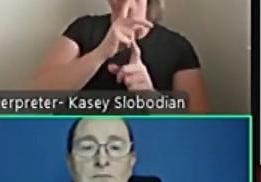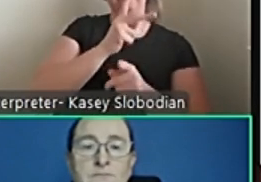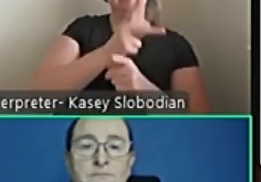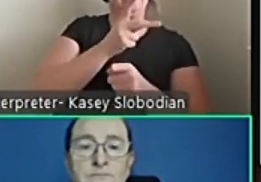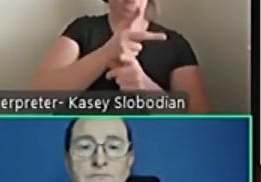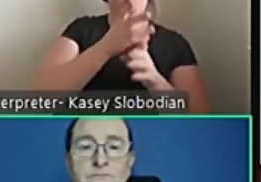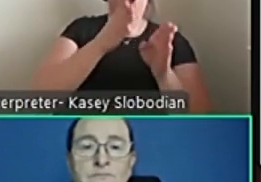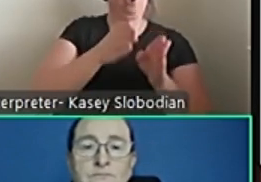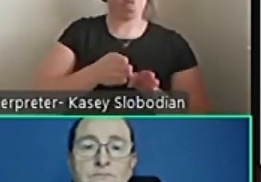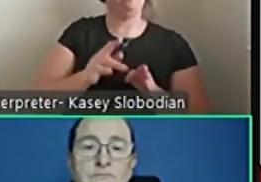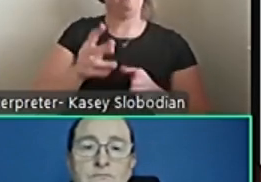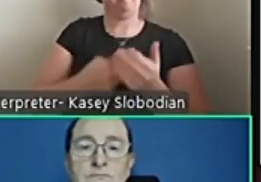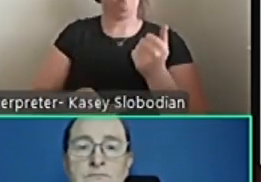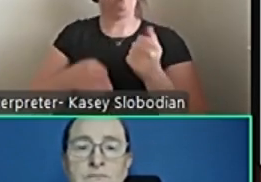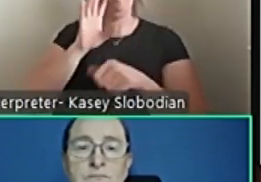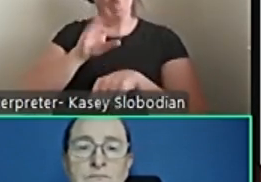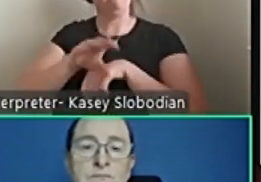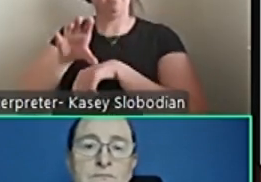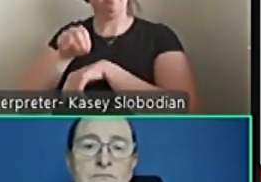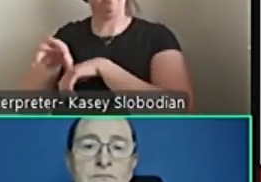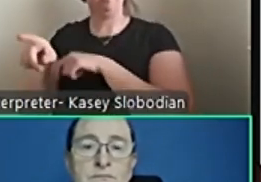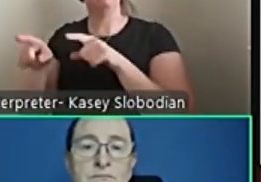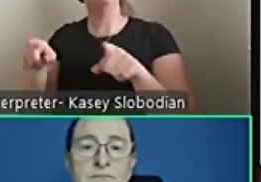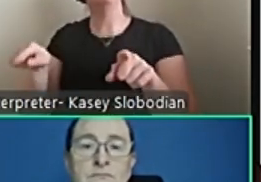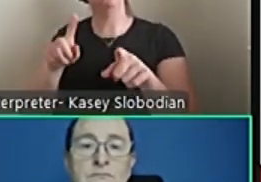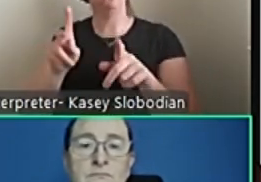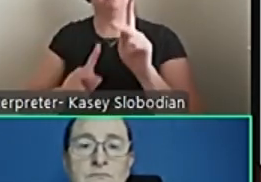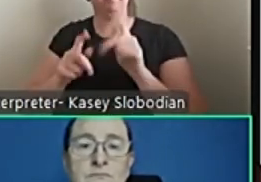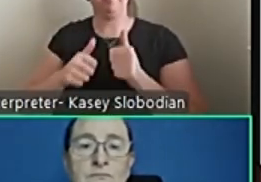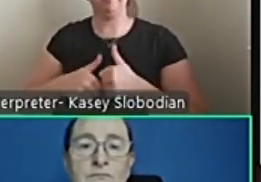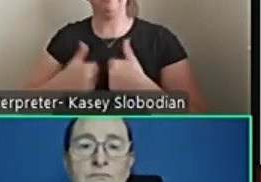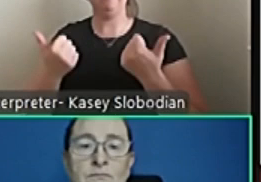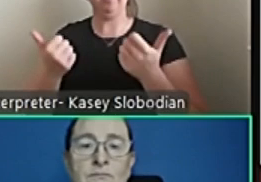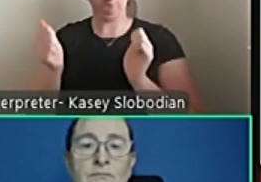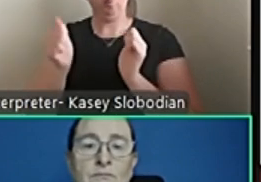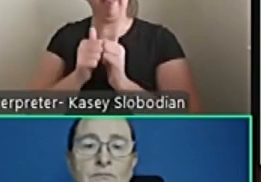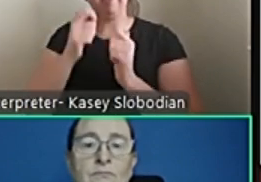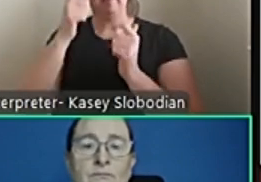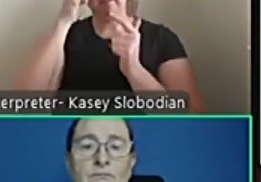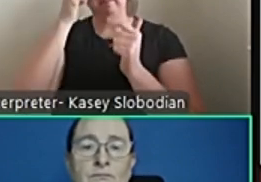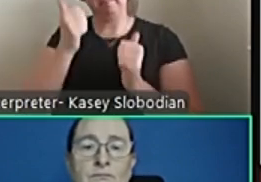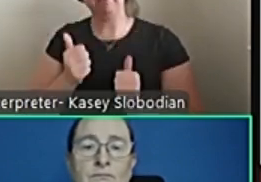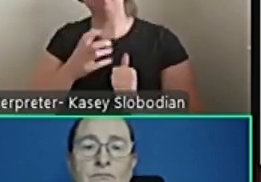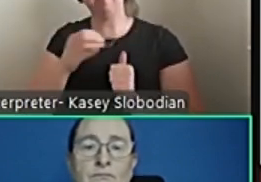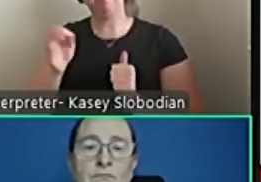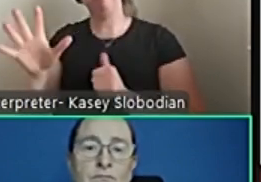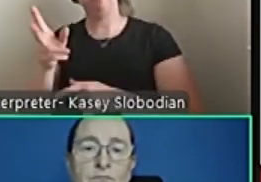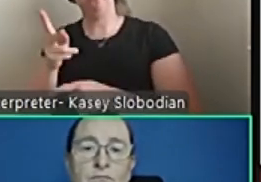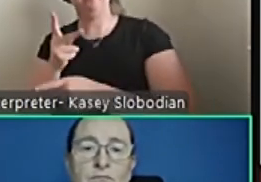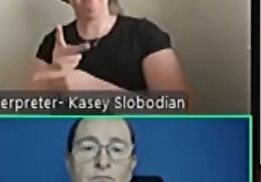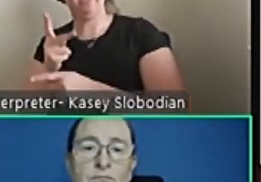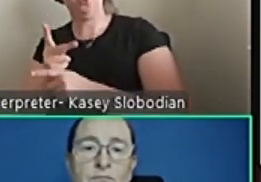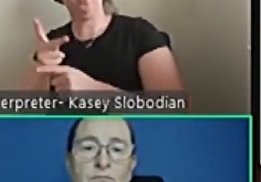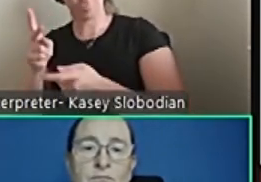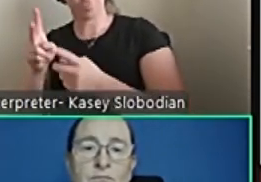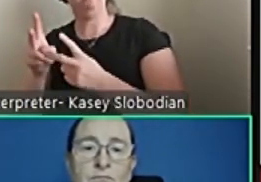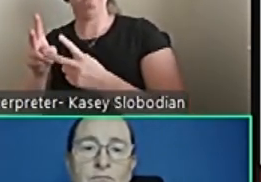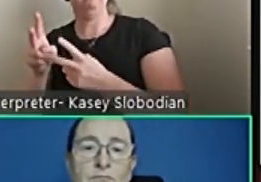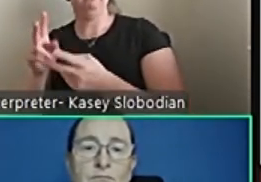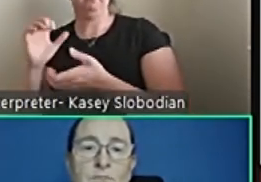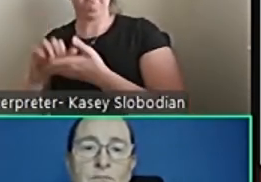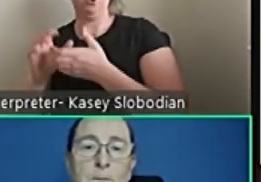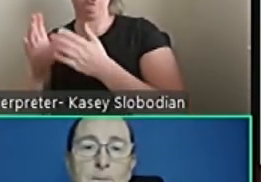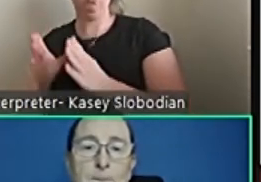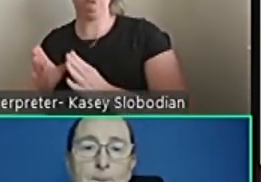topics focused on those living with dementia and their care partners. Ms. Hendricks has contributed to several aging